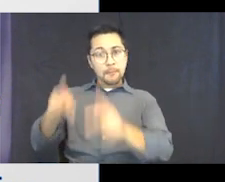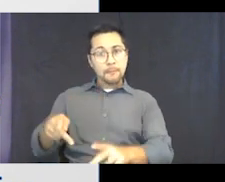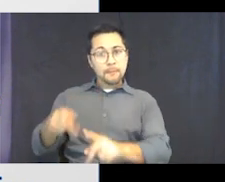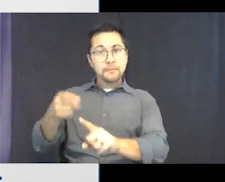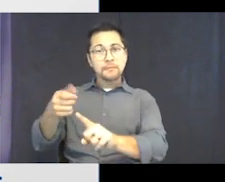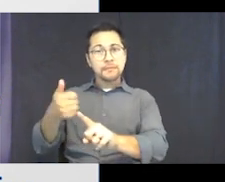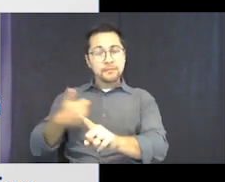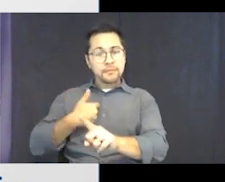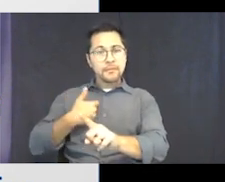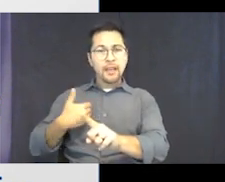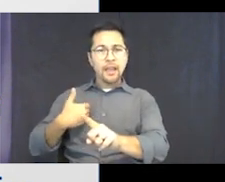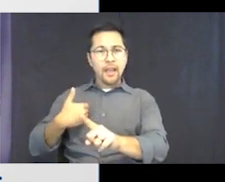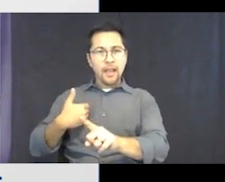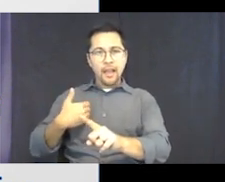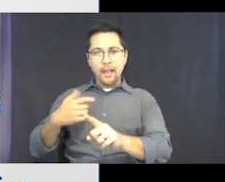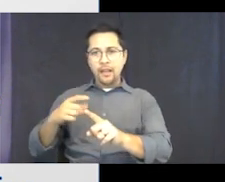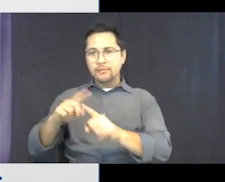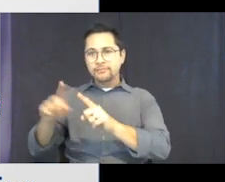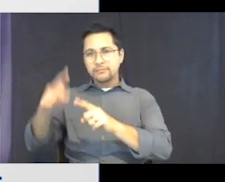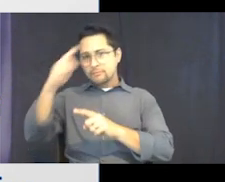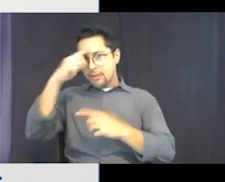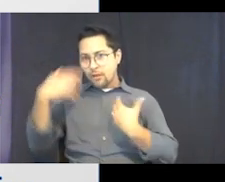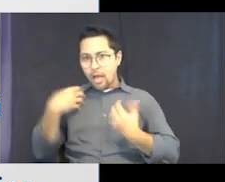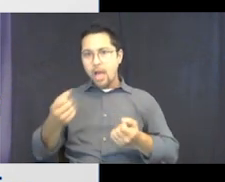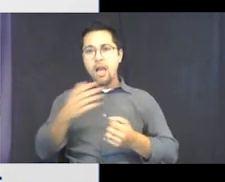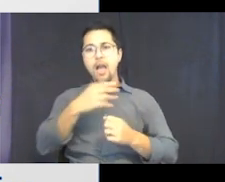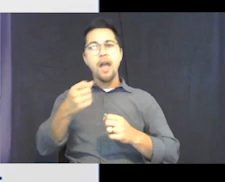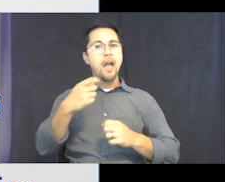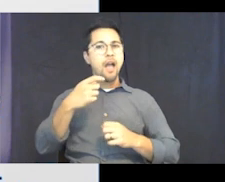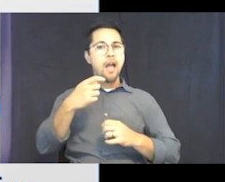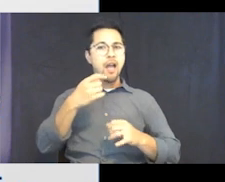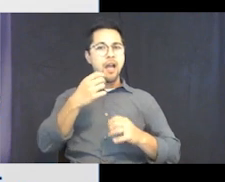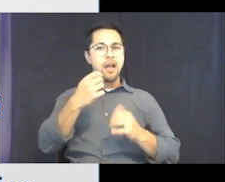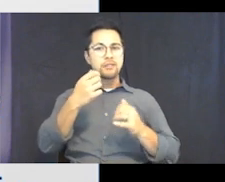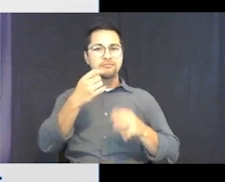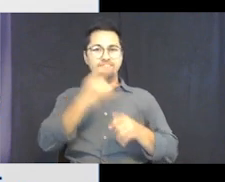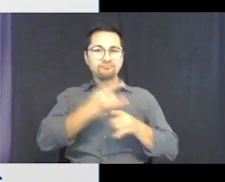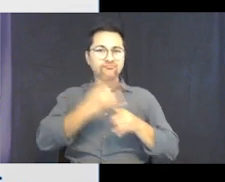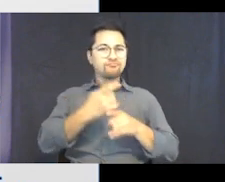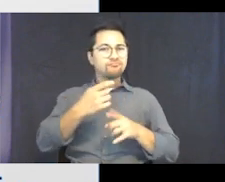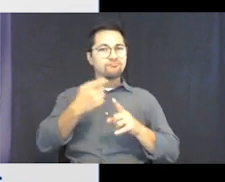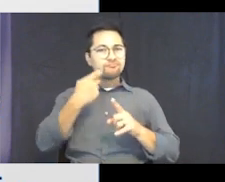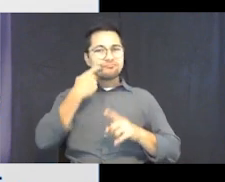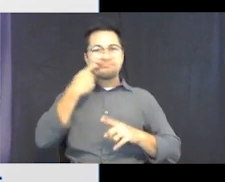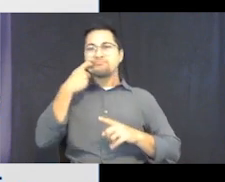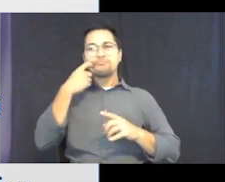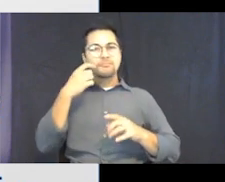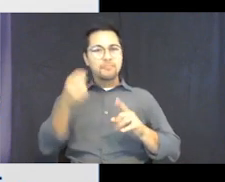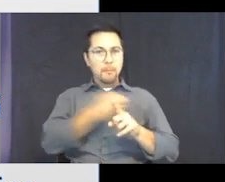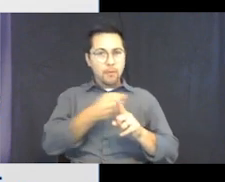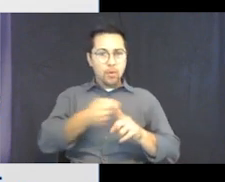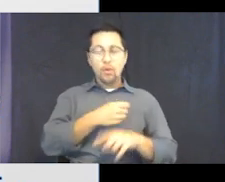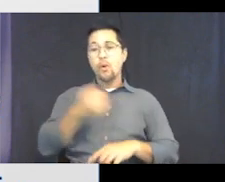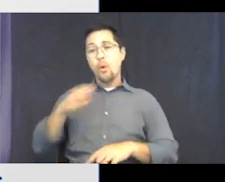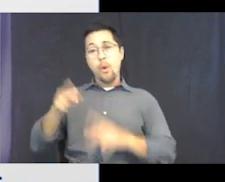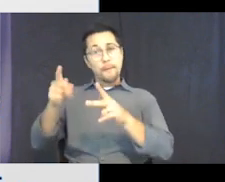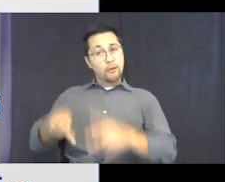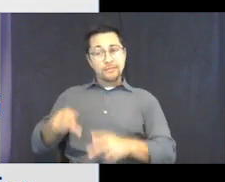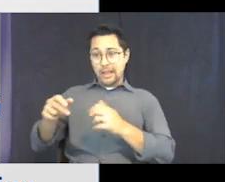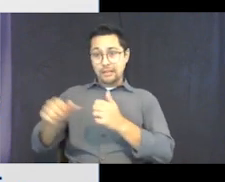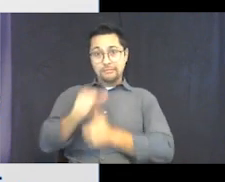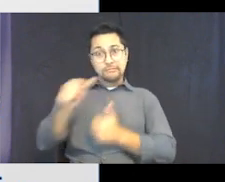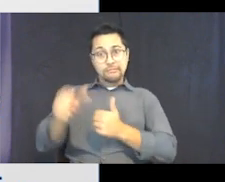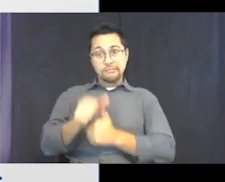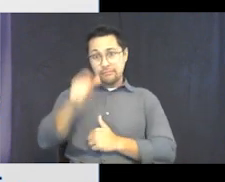that has co-occurring both mental health and substance abuse issues, or it could be a person at risk of a significant mental